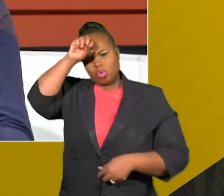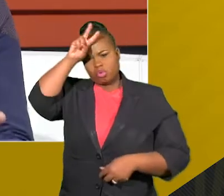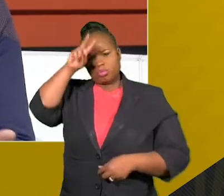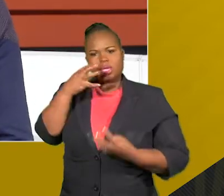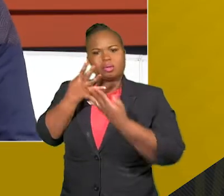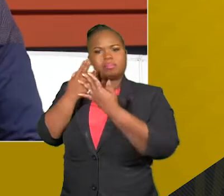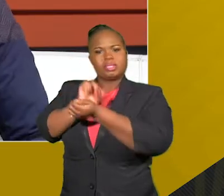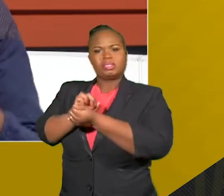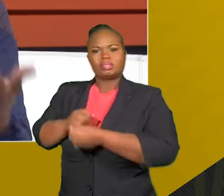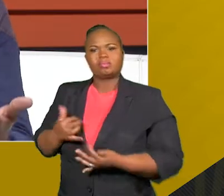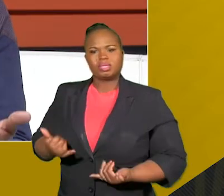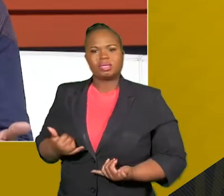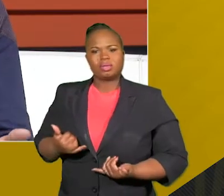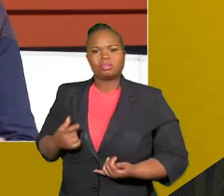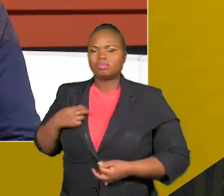being